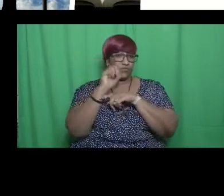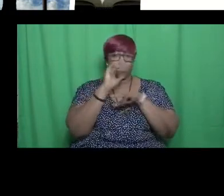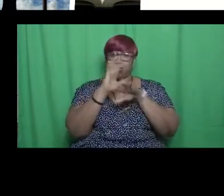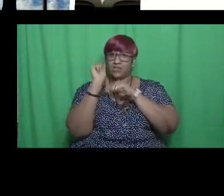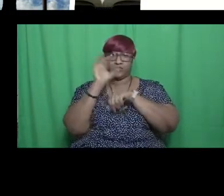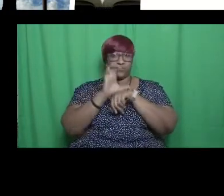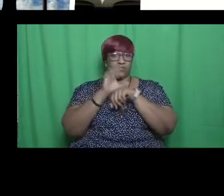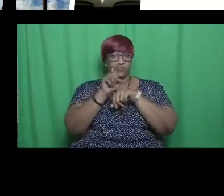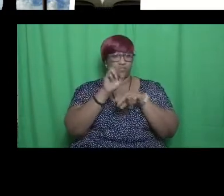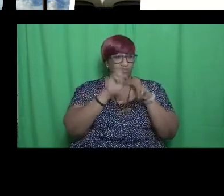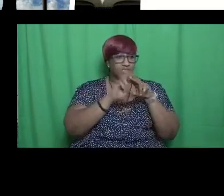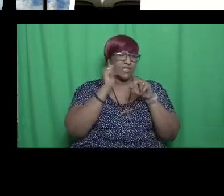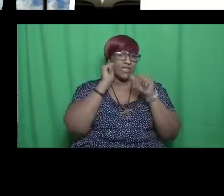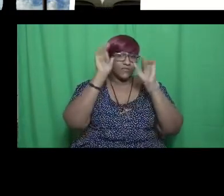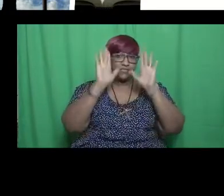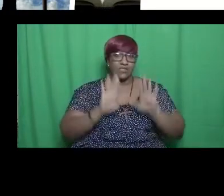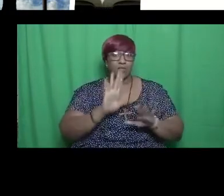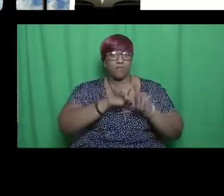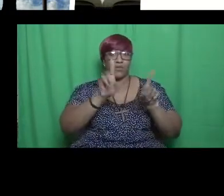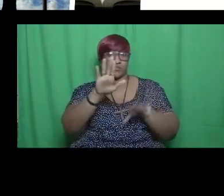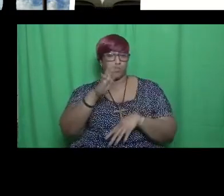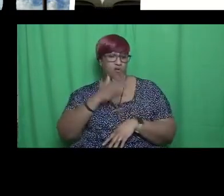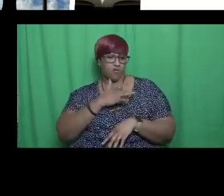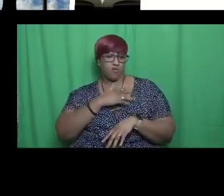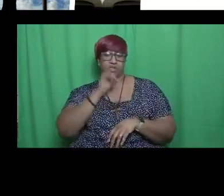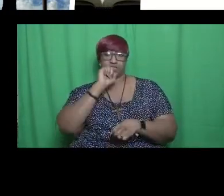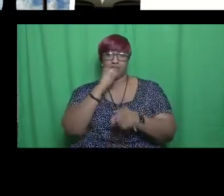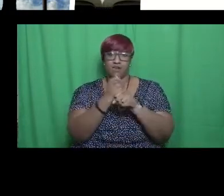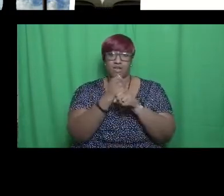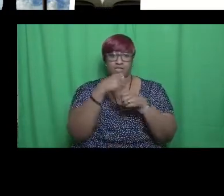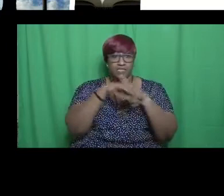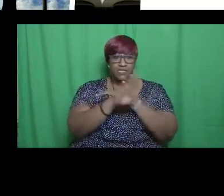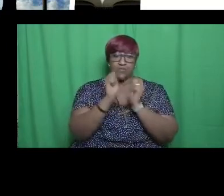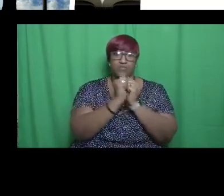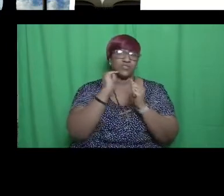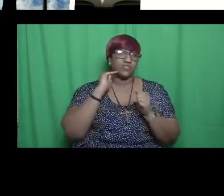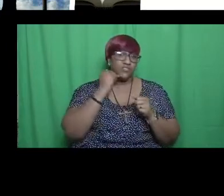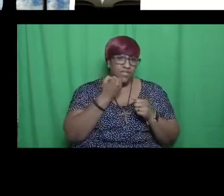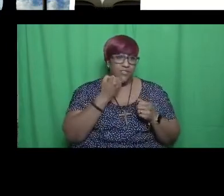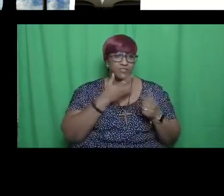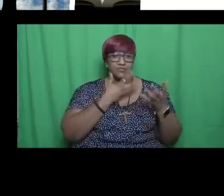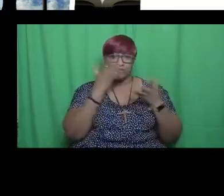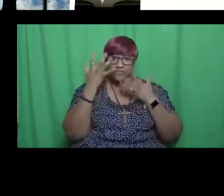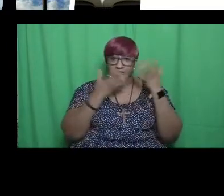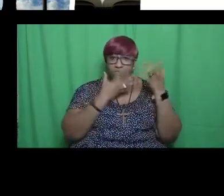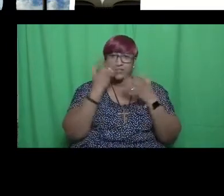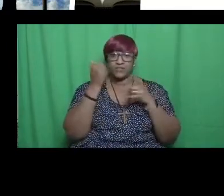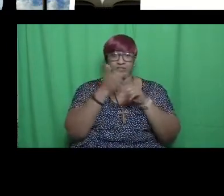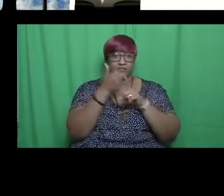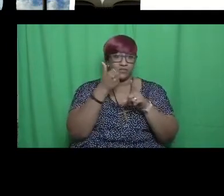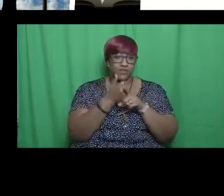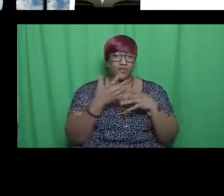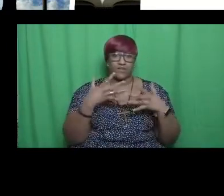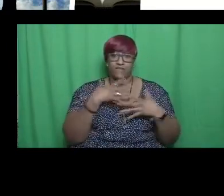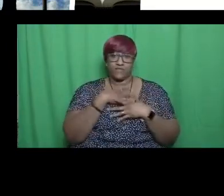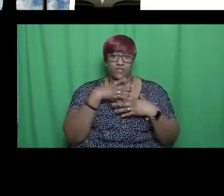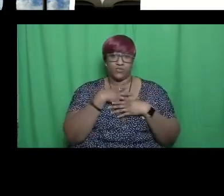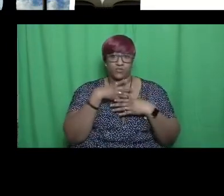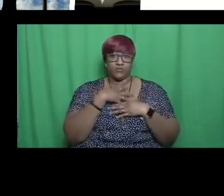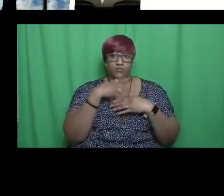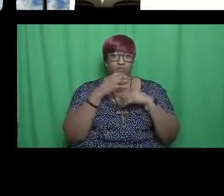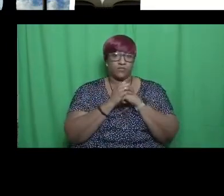church. You're sitting there every Sunday, but your heart is locked in with jealousy and envy and bitterness and fear.